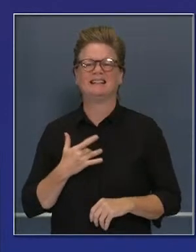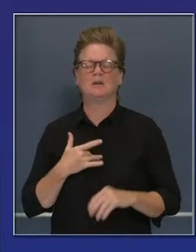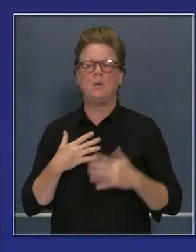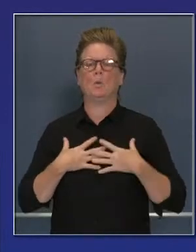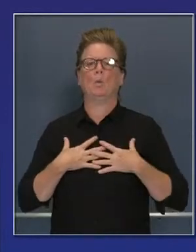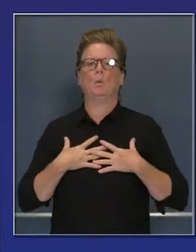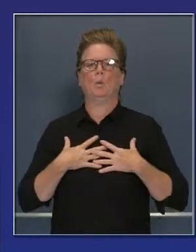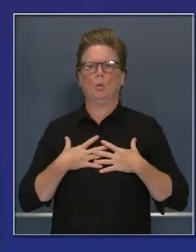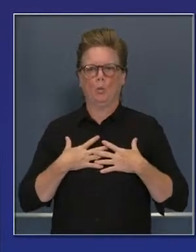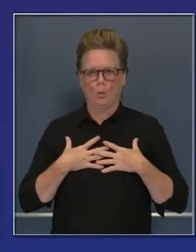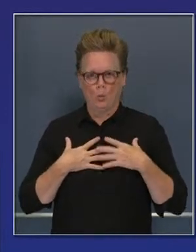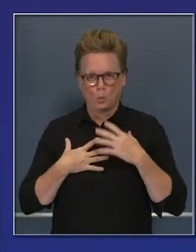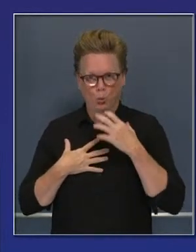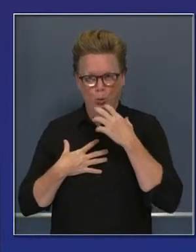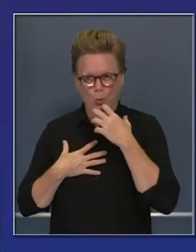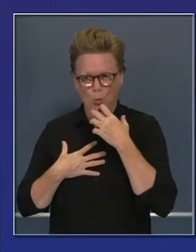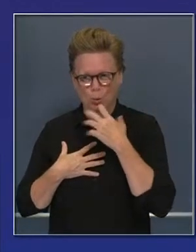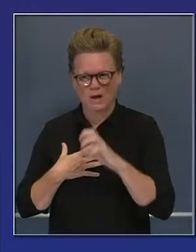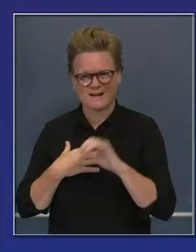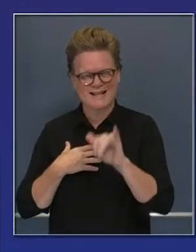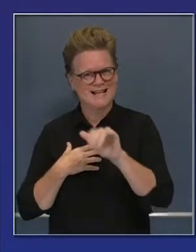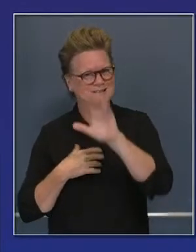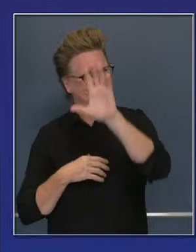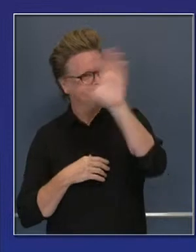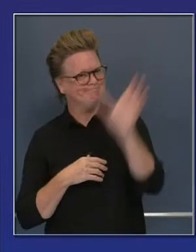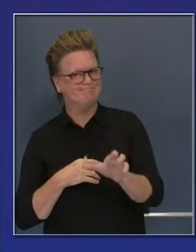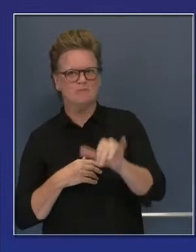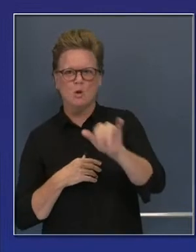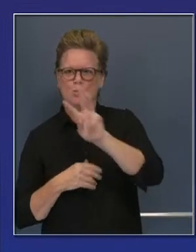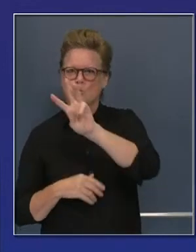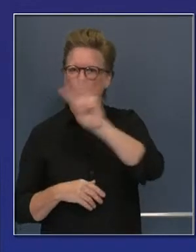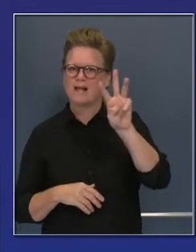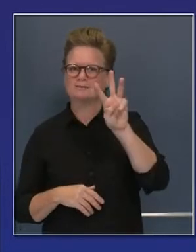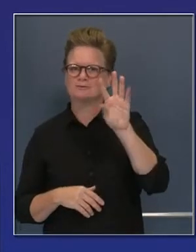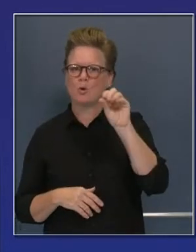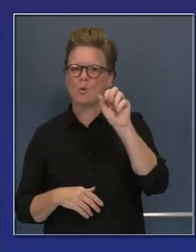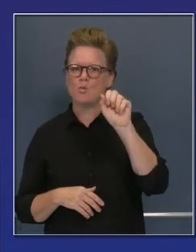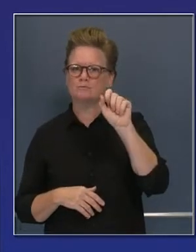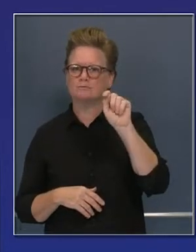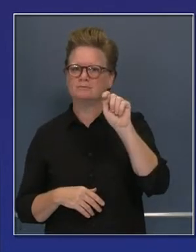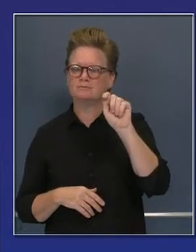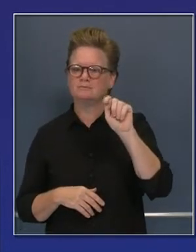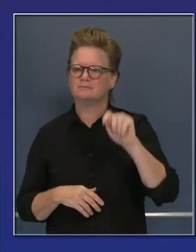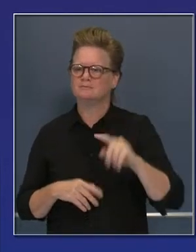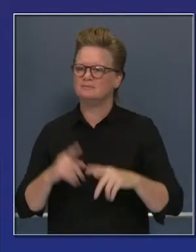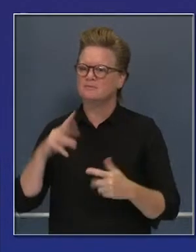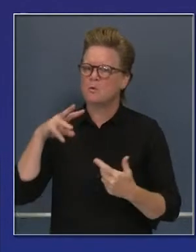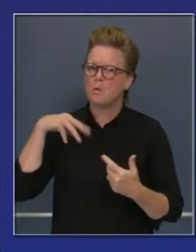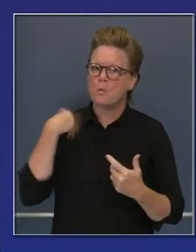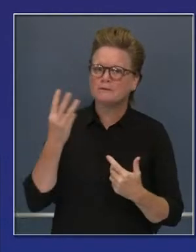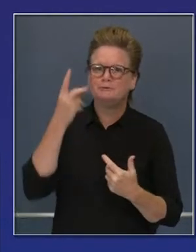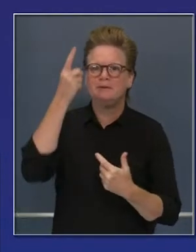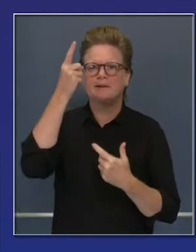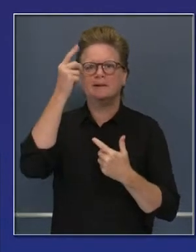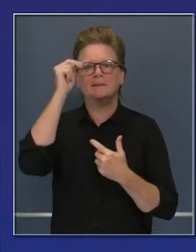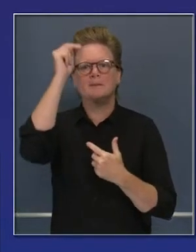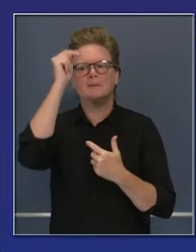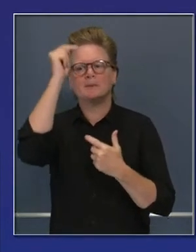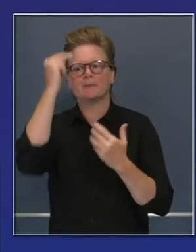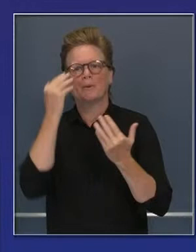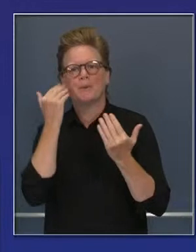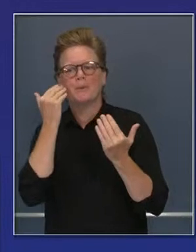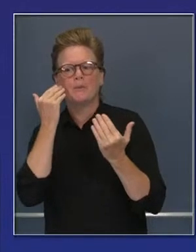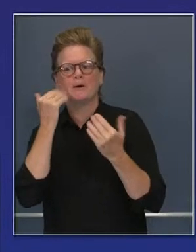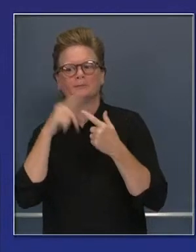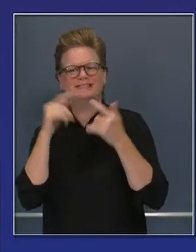States. And while things looked cooler in the Pacific Northwest, you still had record-breaking temperatures in other parts of the